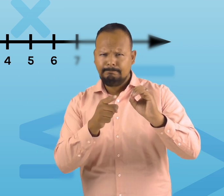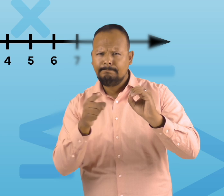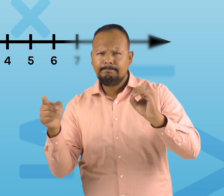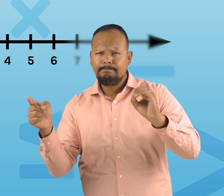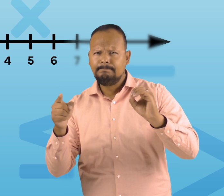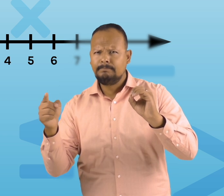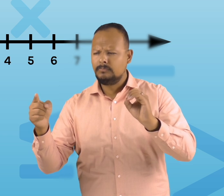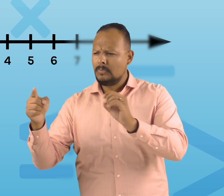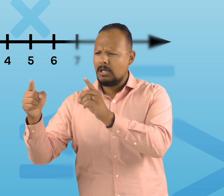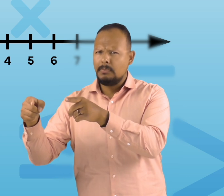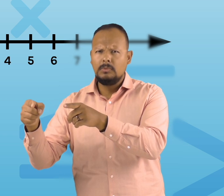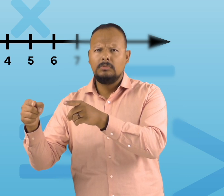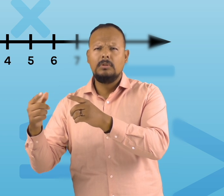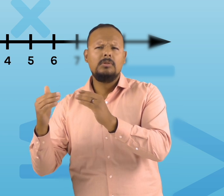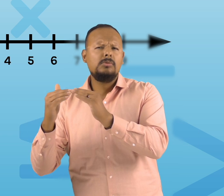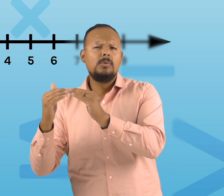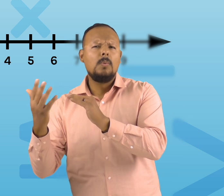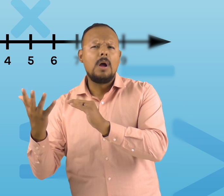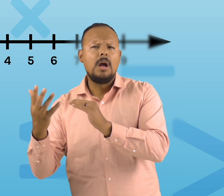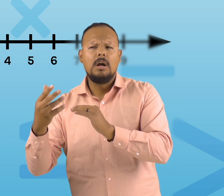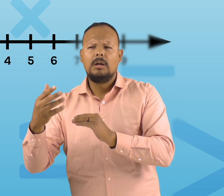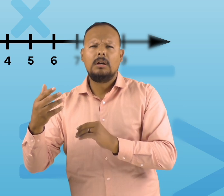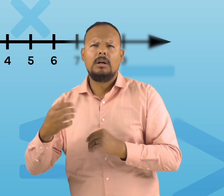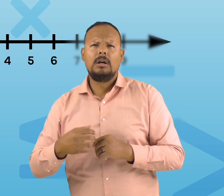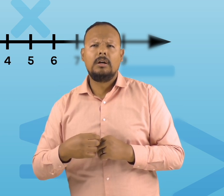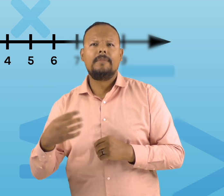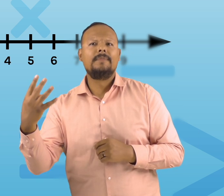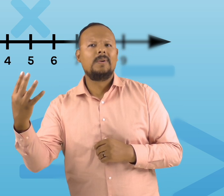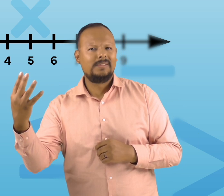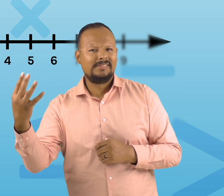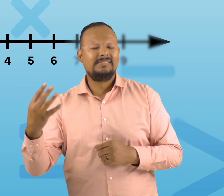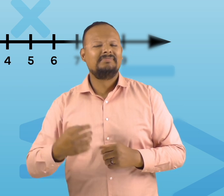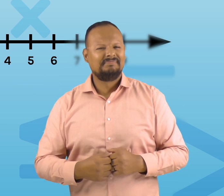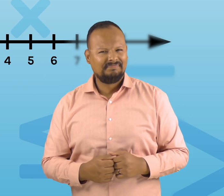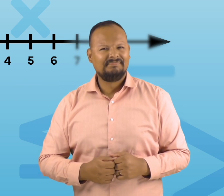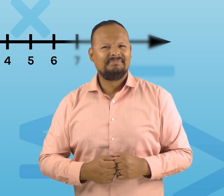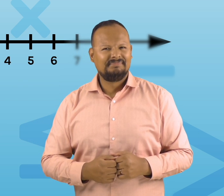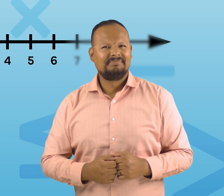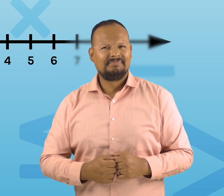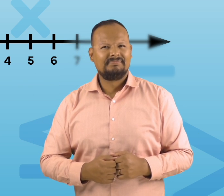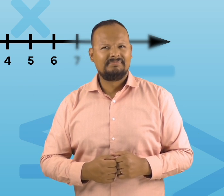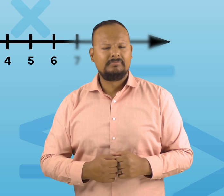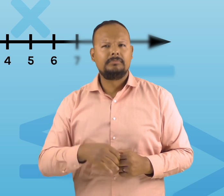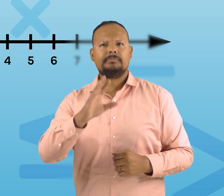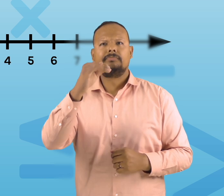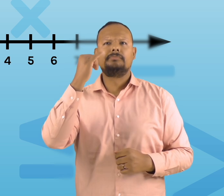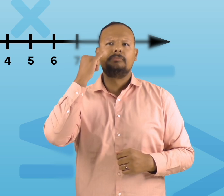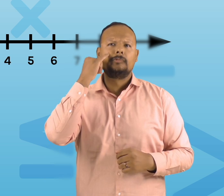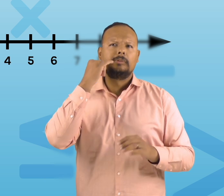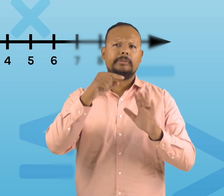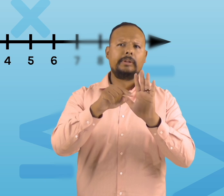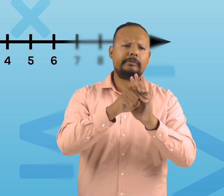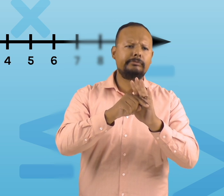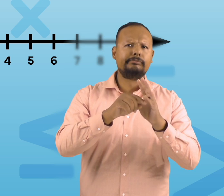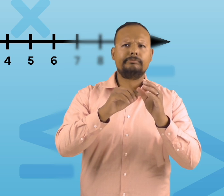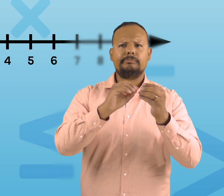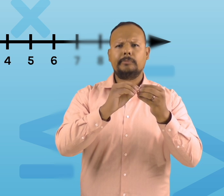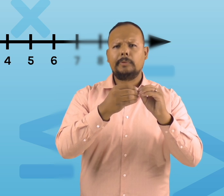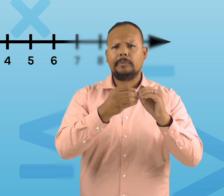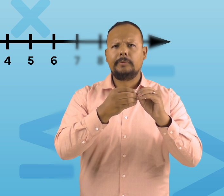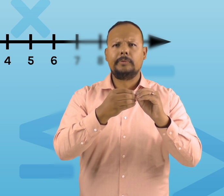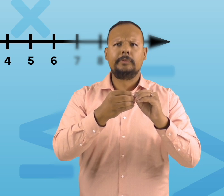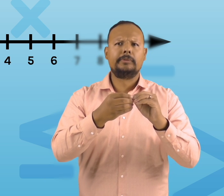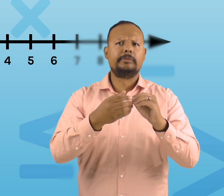negative number? Let's take a look at what happens when the negative symbol is inside the absolute value bars.